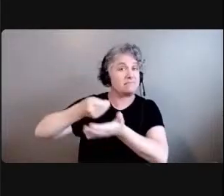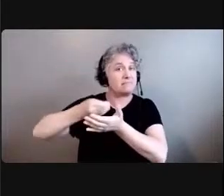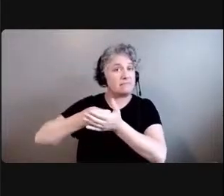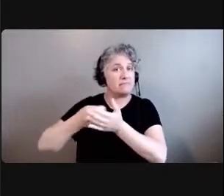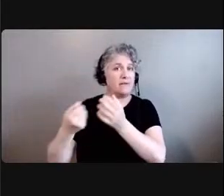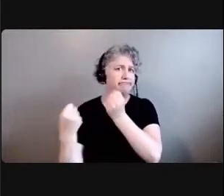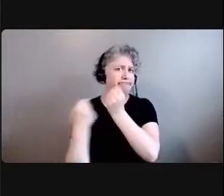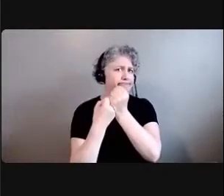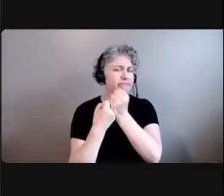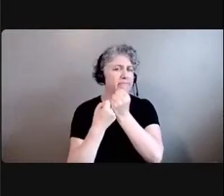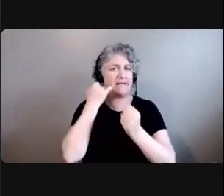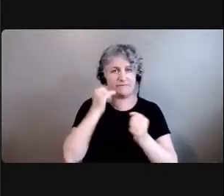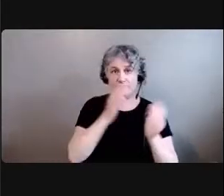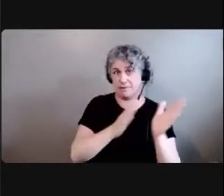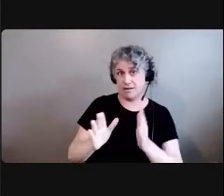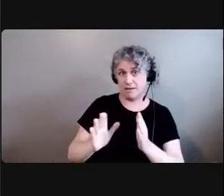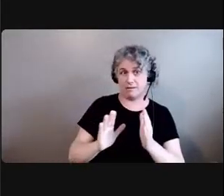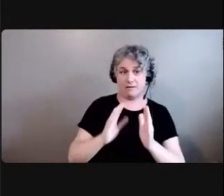the plan.